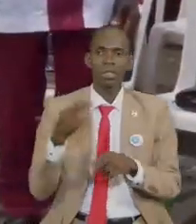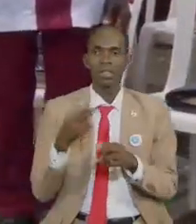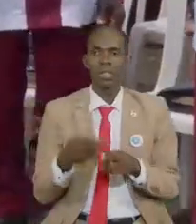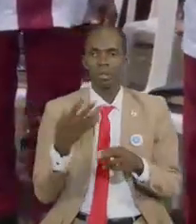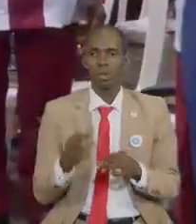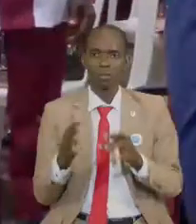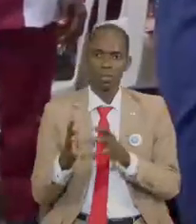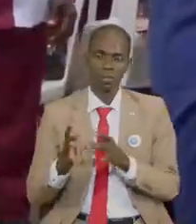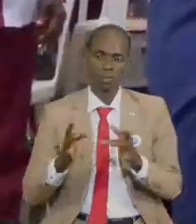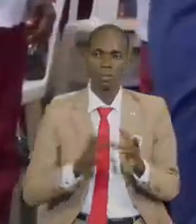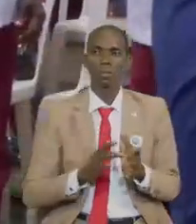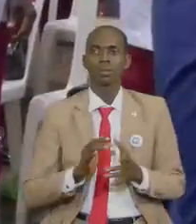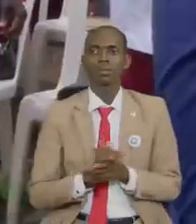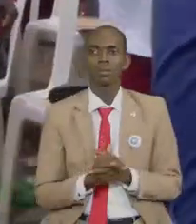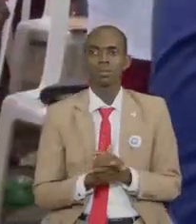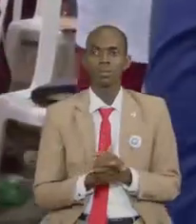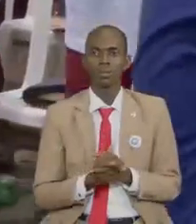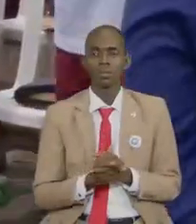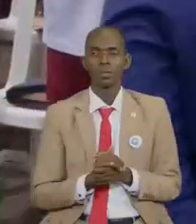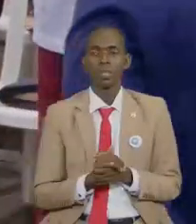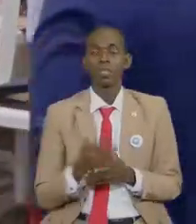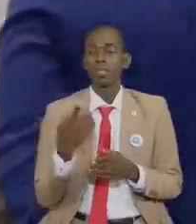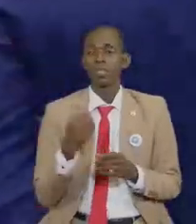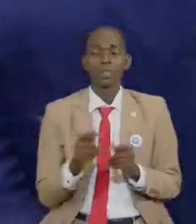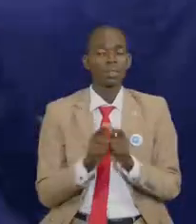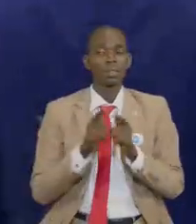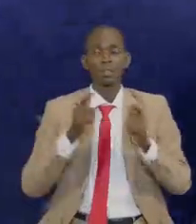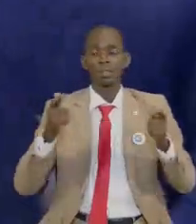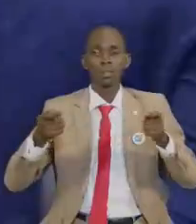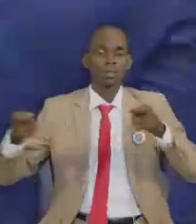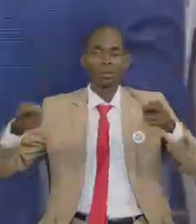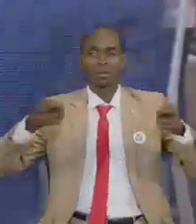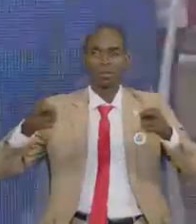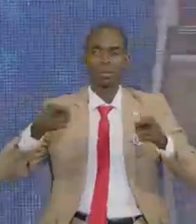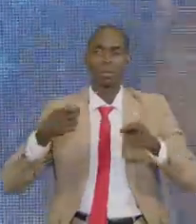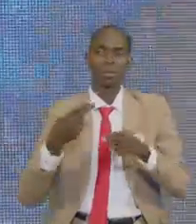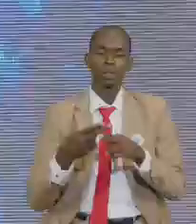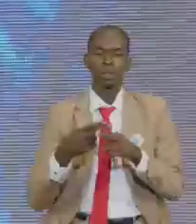Jesus. The preeminent name of Jesus.